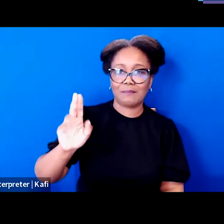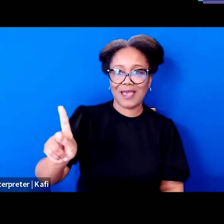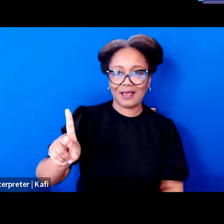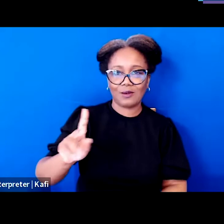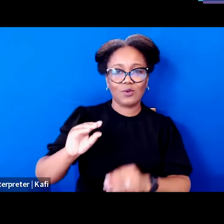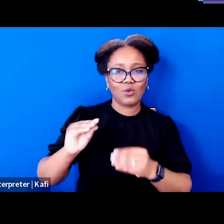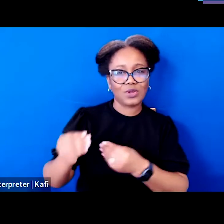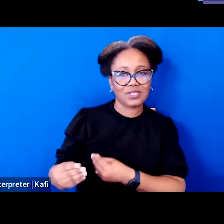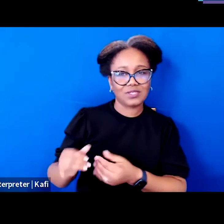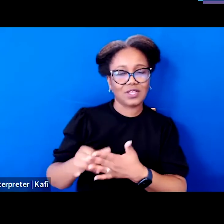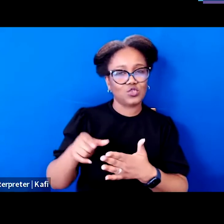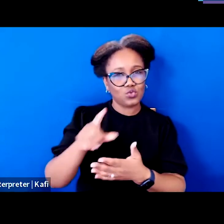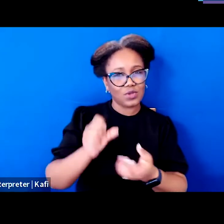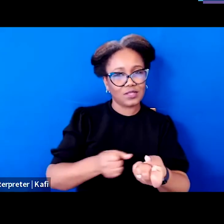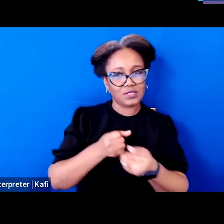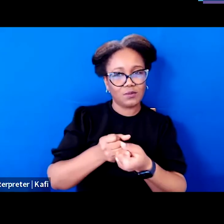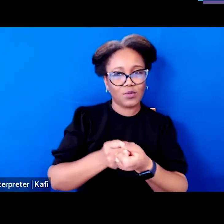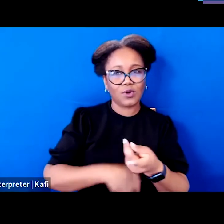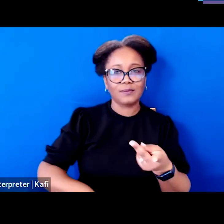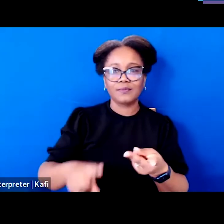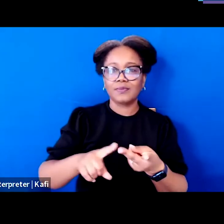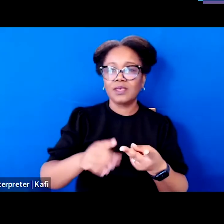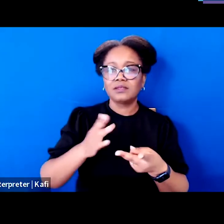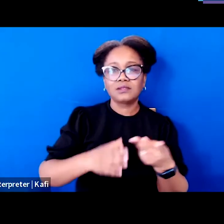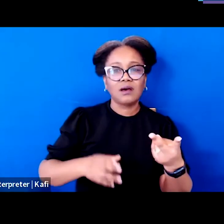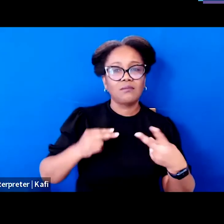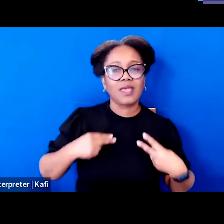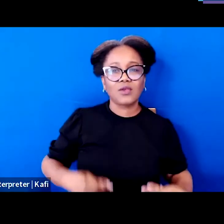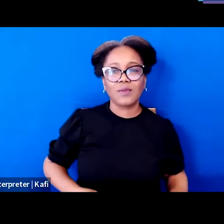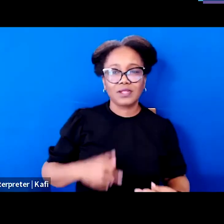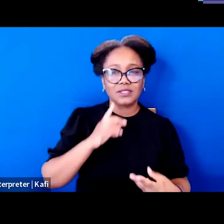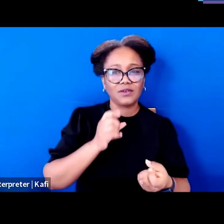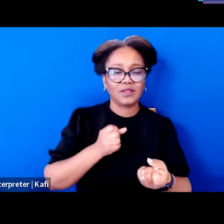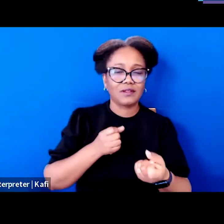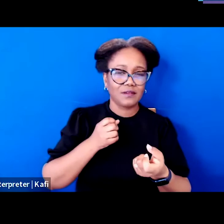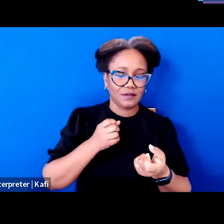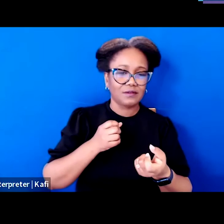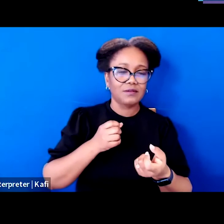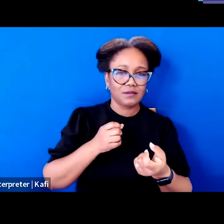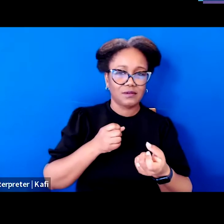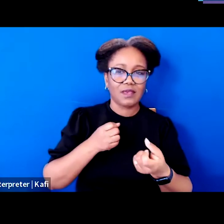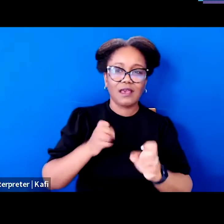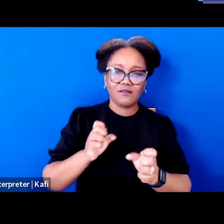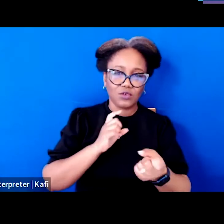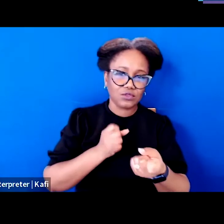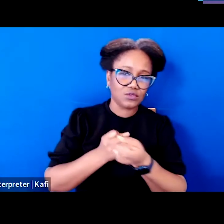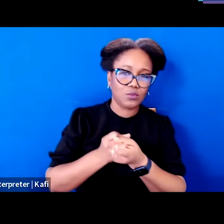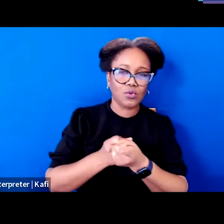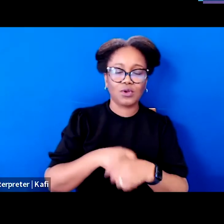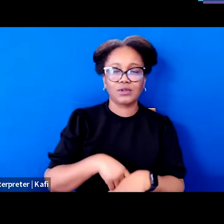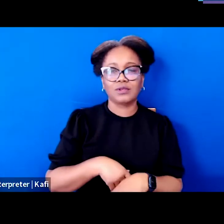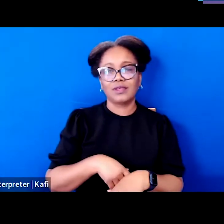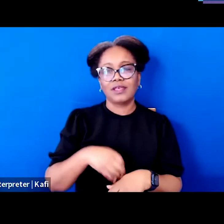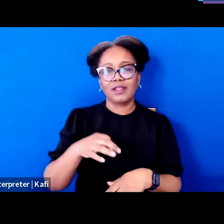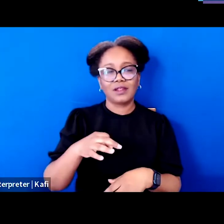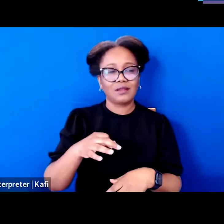water protection efforts. So if you want to take a picture of this, it will be really great for you to plug into some of these organizations.